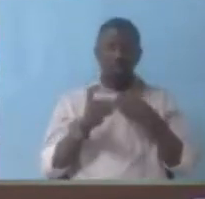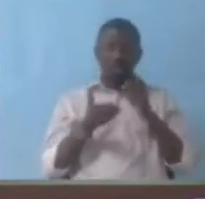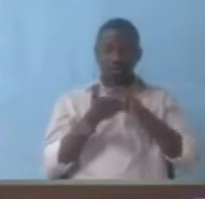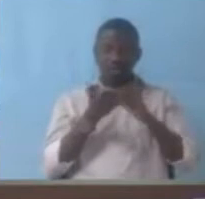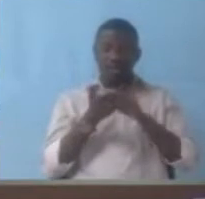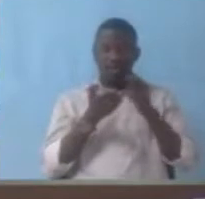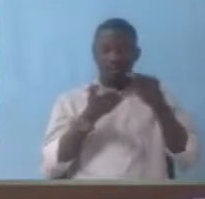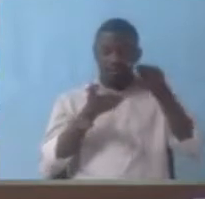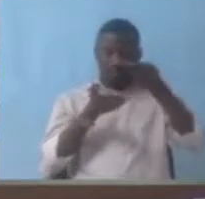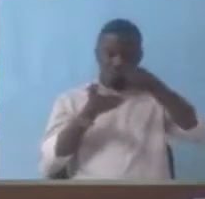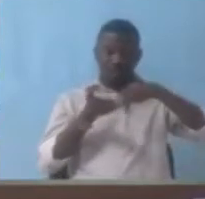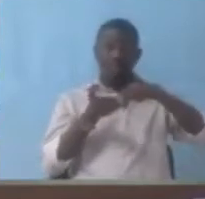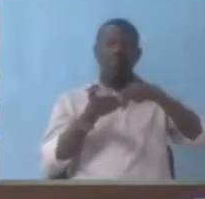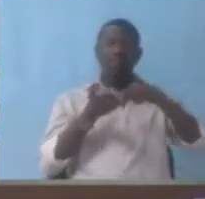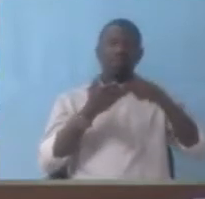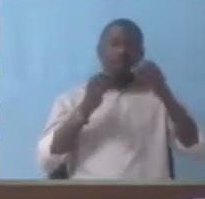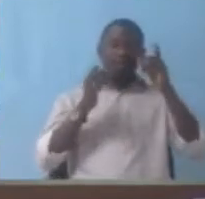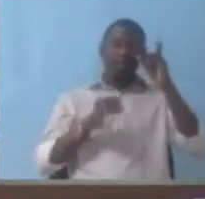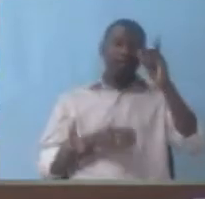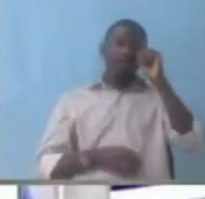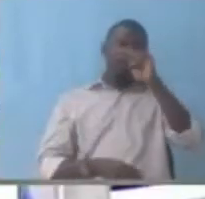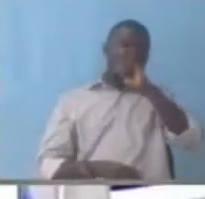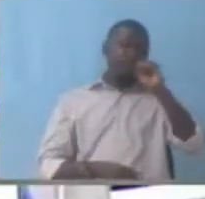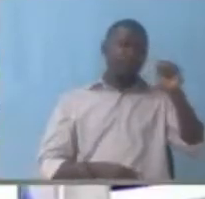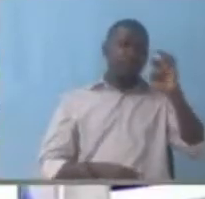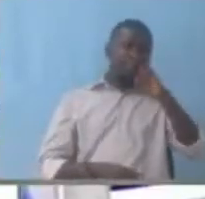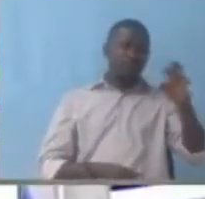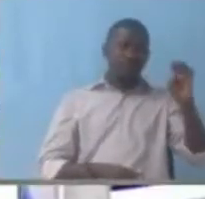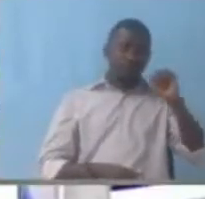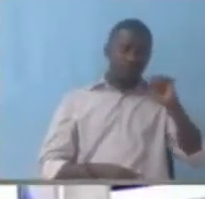the qualifications? Yeah, London insurer, yeah, Fero insurer, Purka, decree